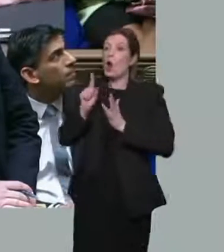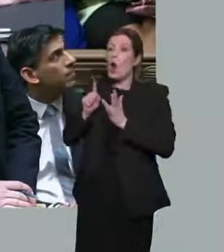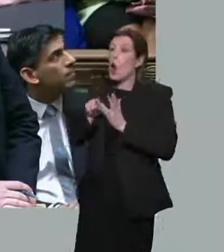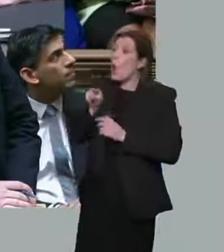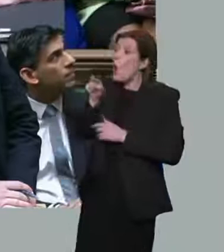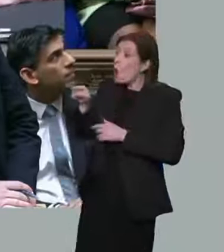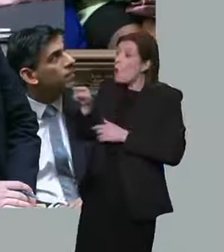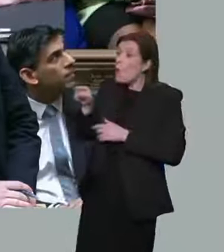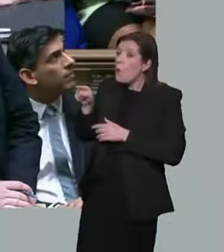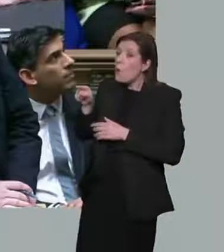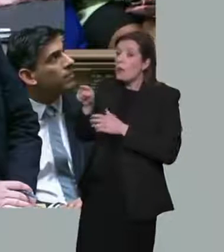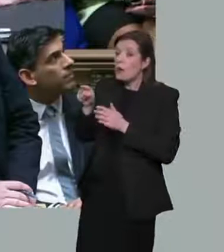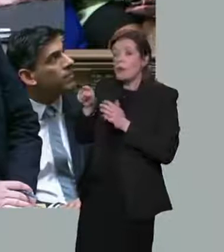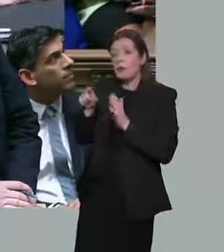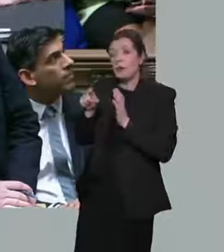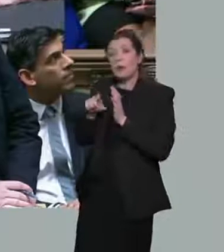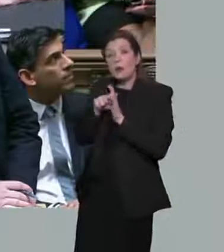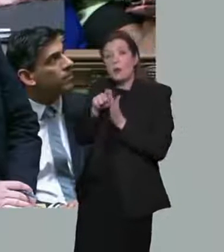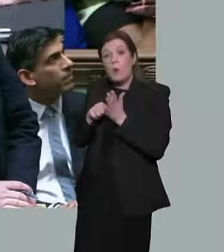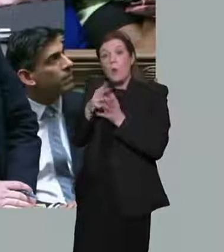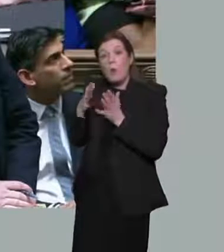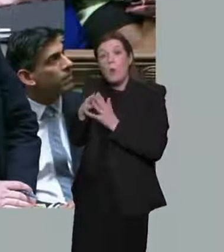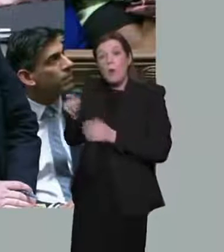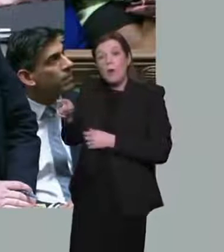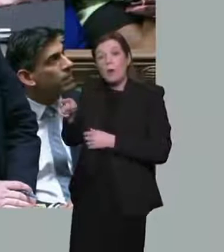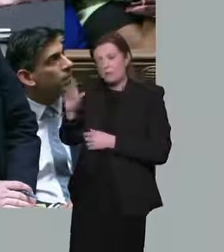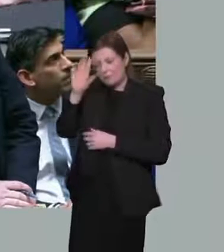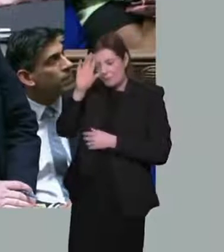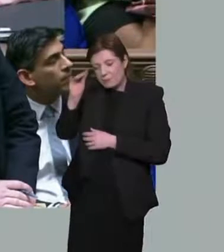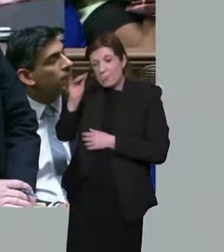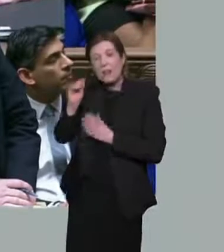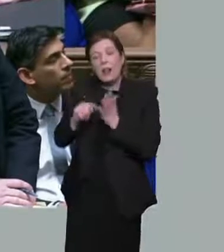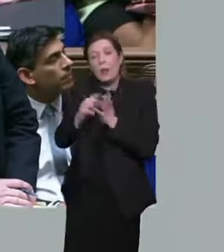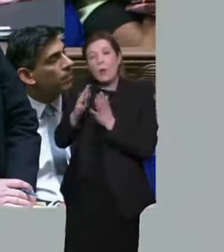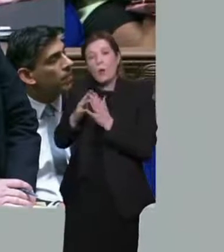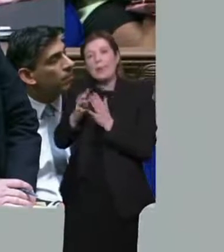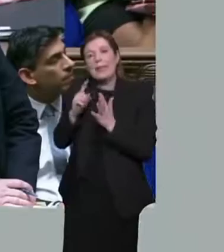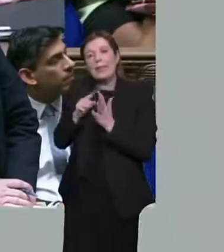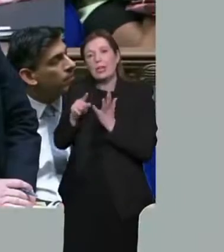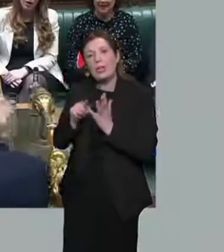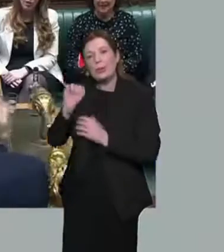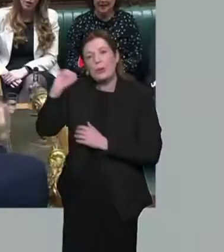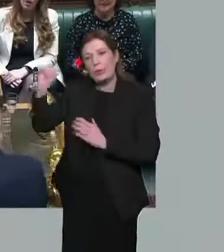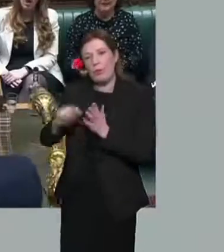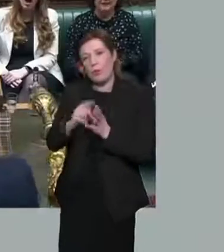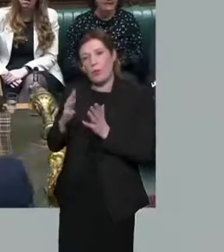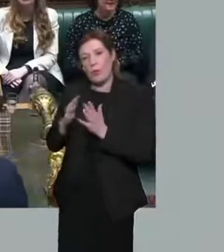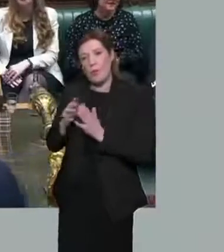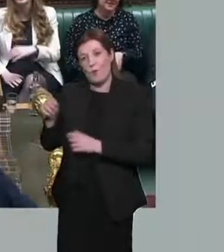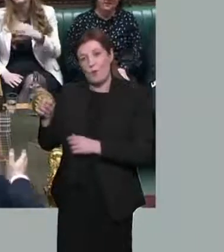company themselves, are allegedly relying on was introduced, I can tell him, as a result of EU directives. And